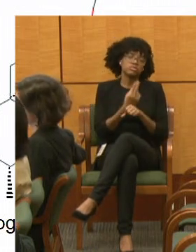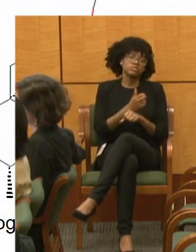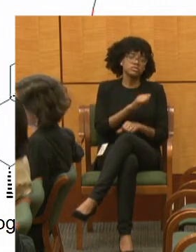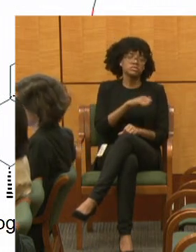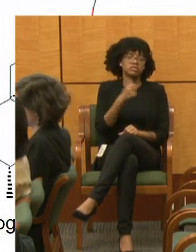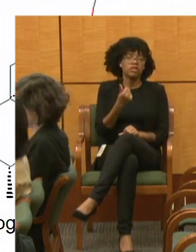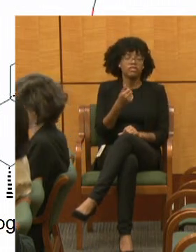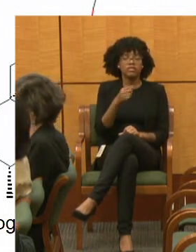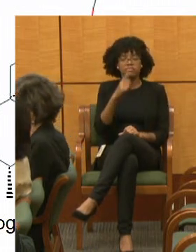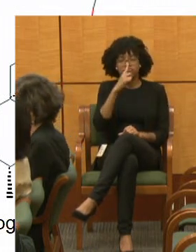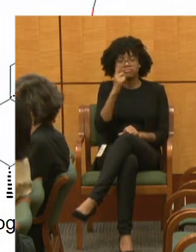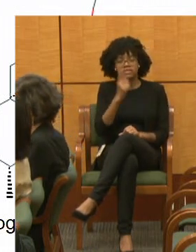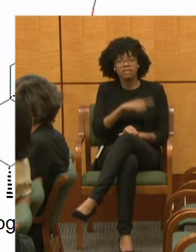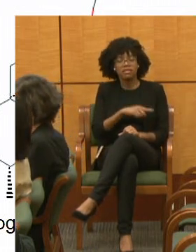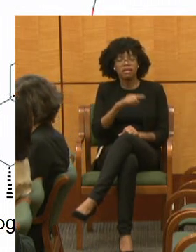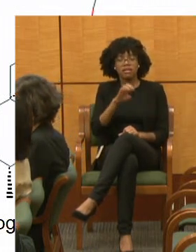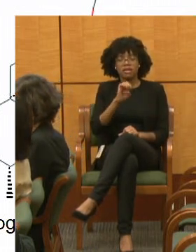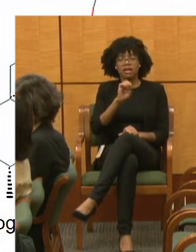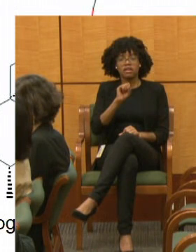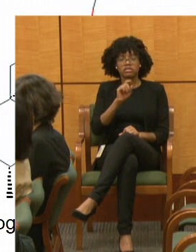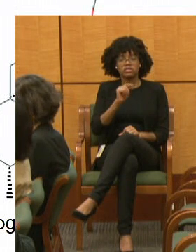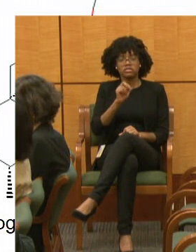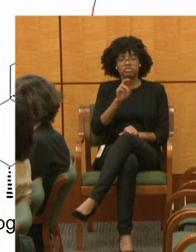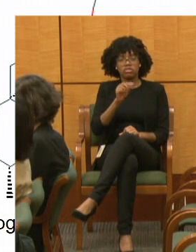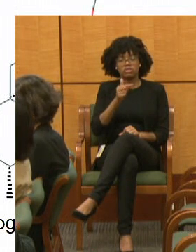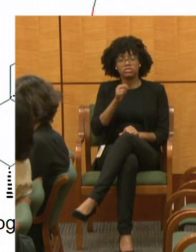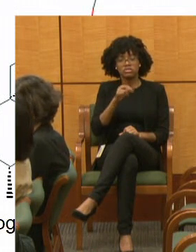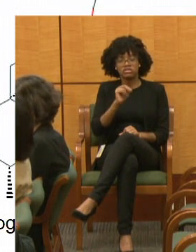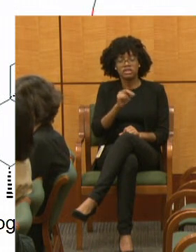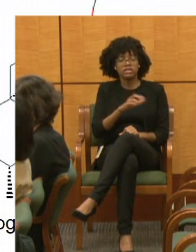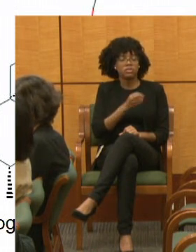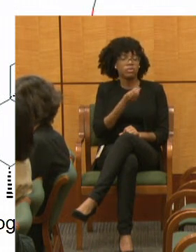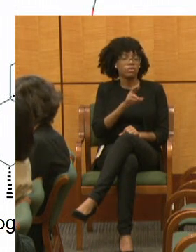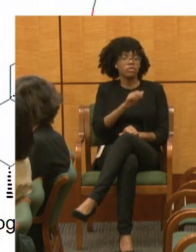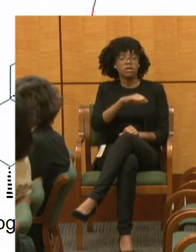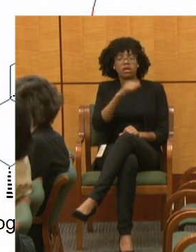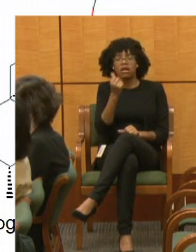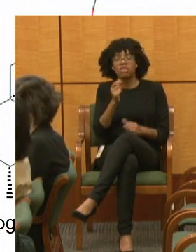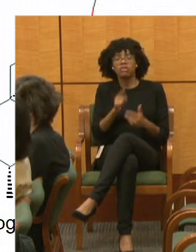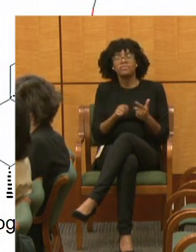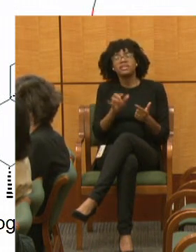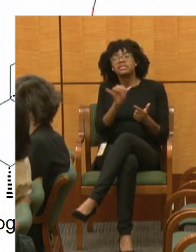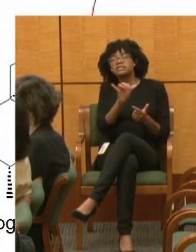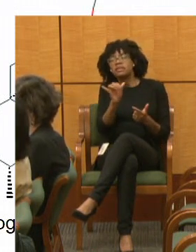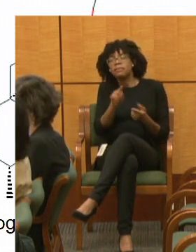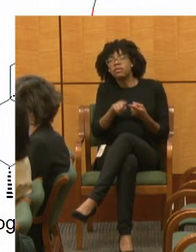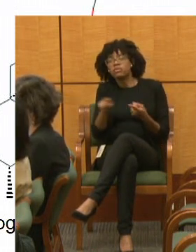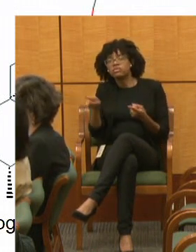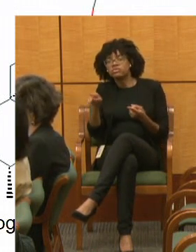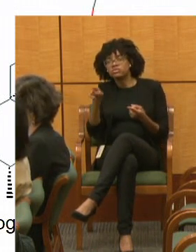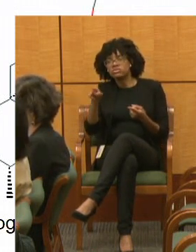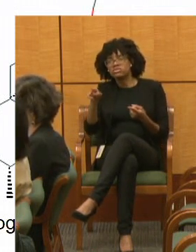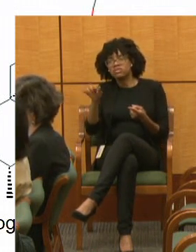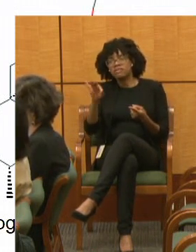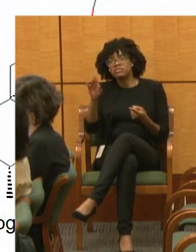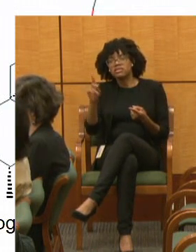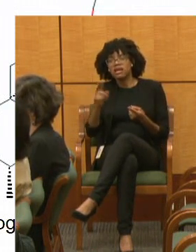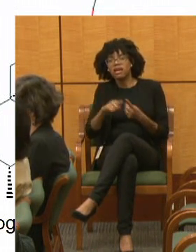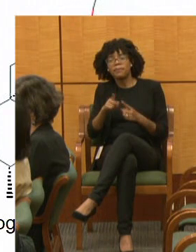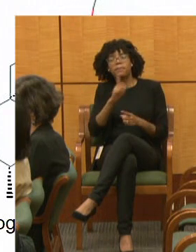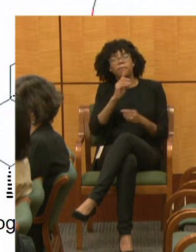to individually defined estrogens that were not synthetic, that were more structurally similar to what was in the body, was something that was